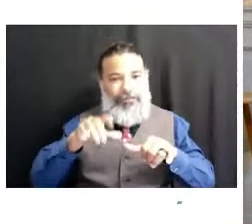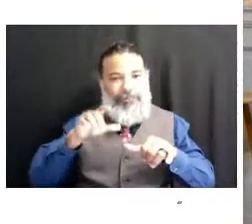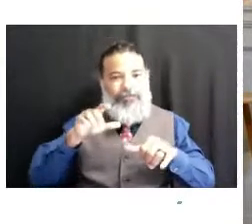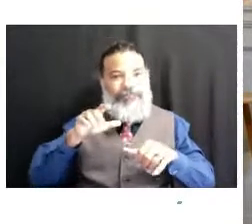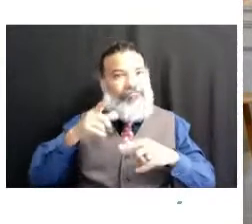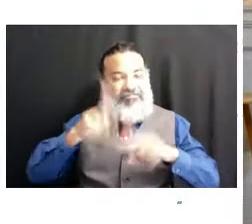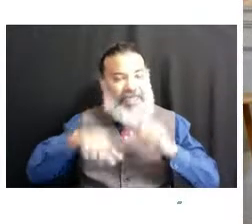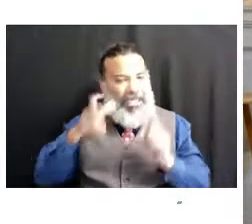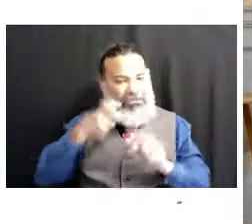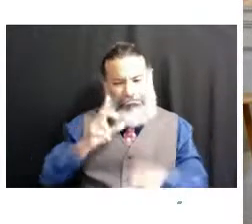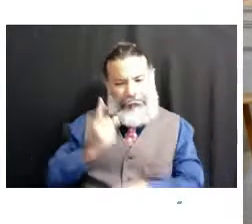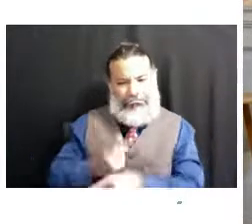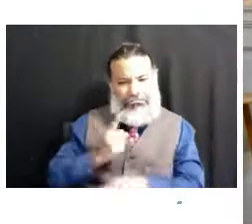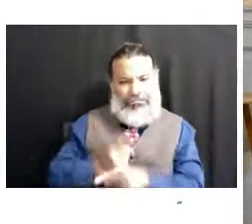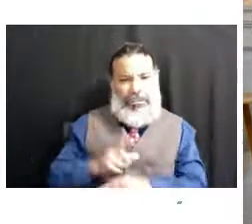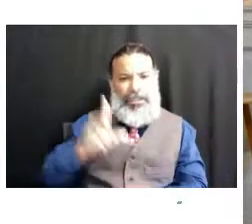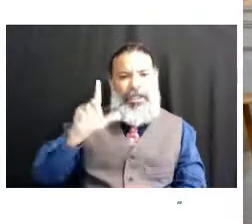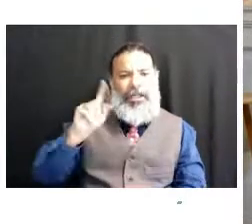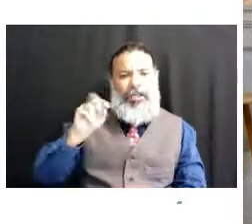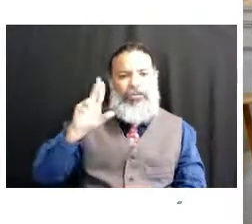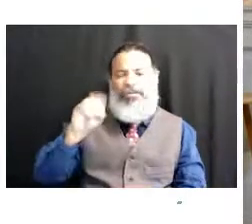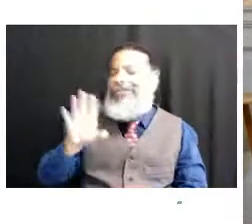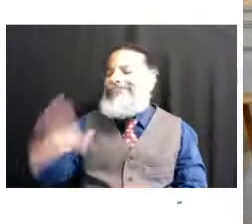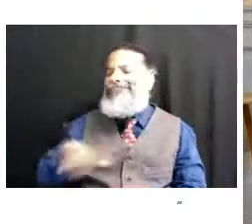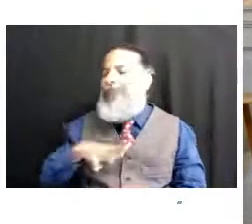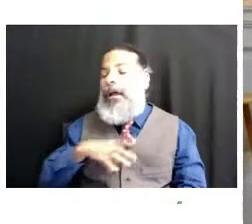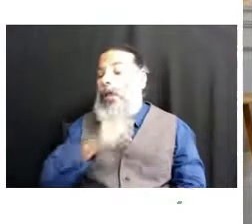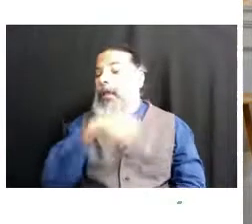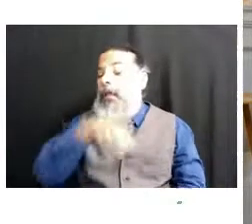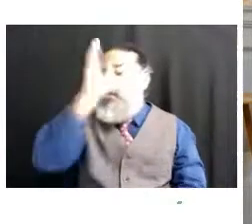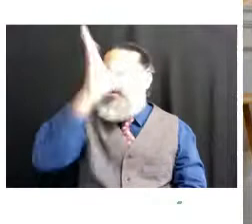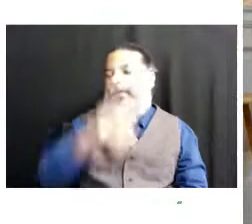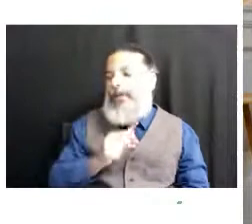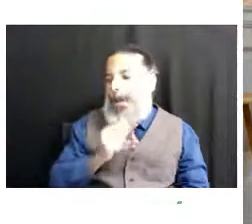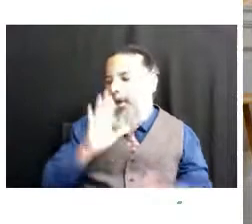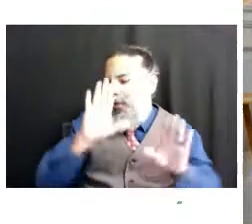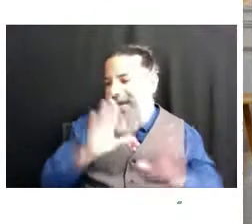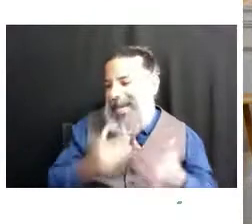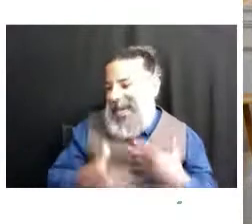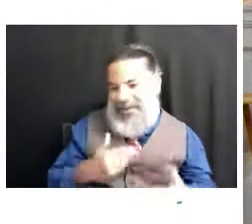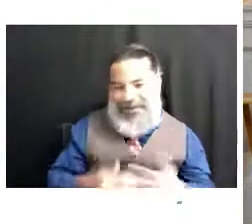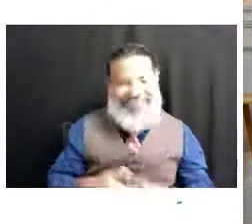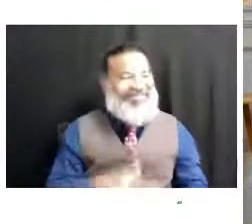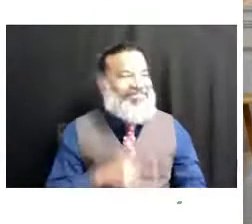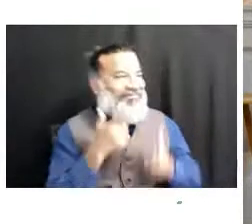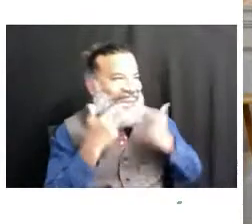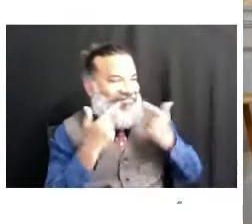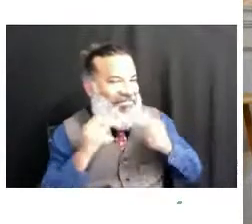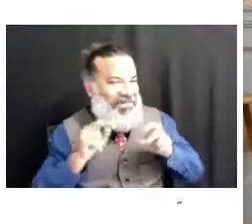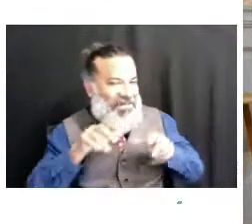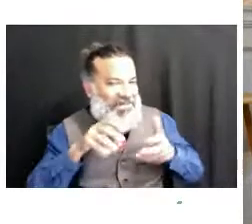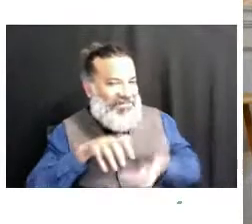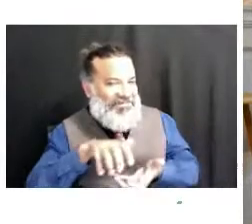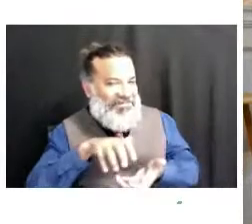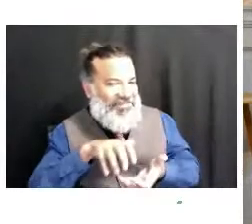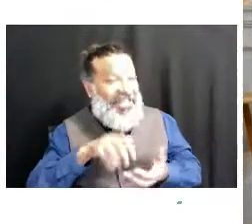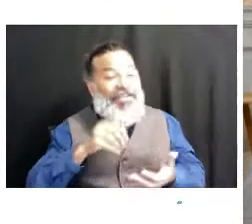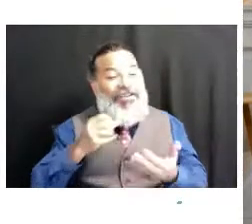responded that they weren't very good speeches anyway. So here